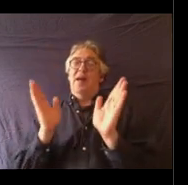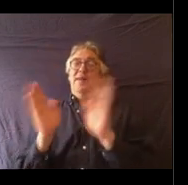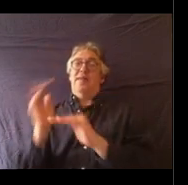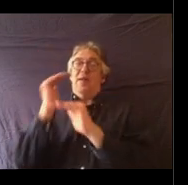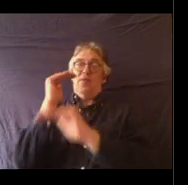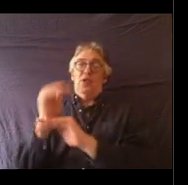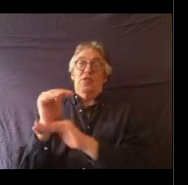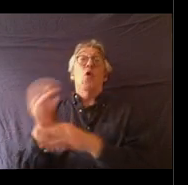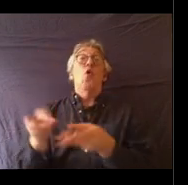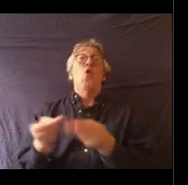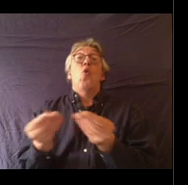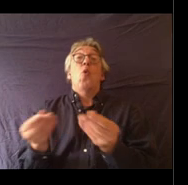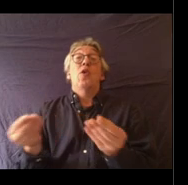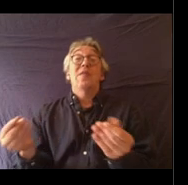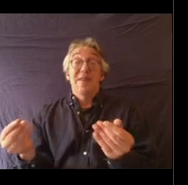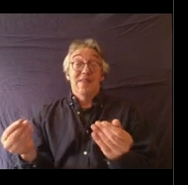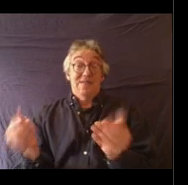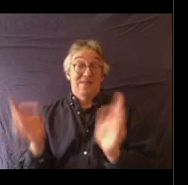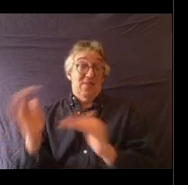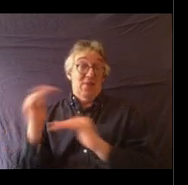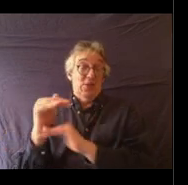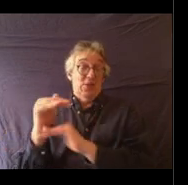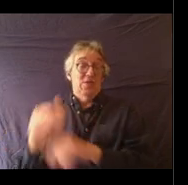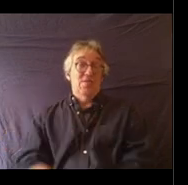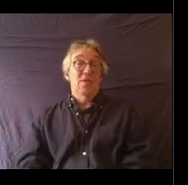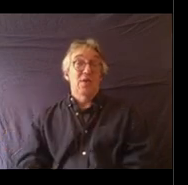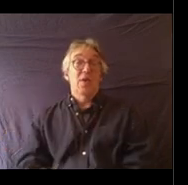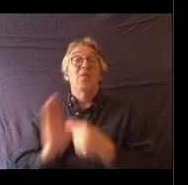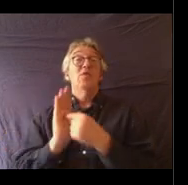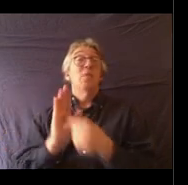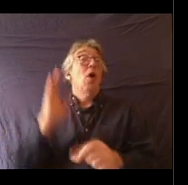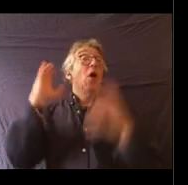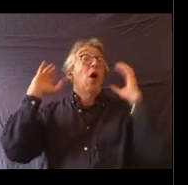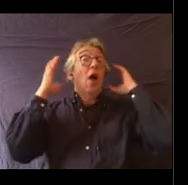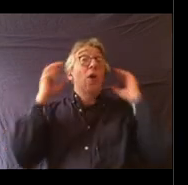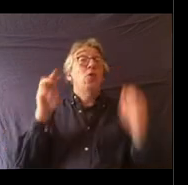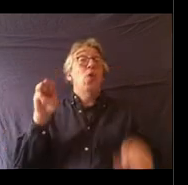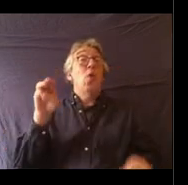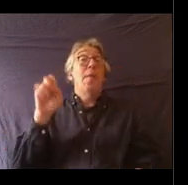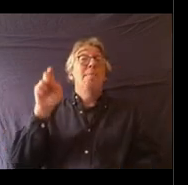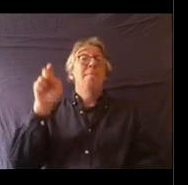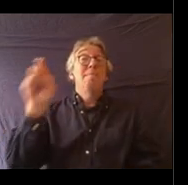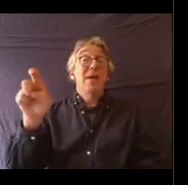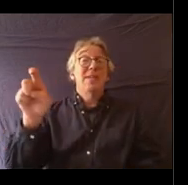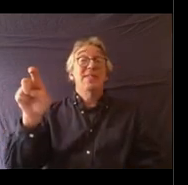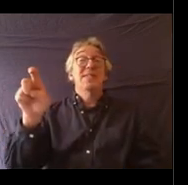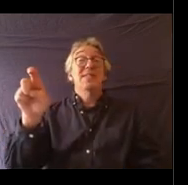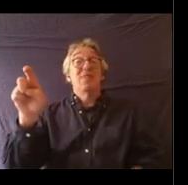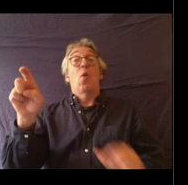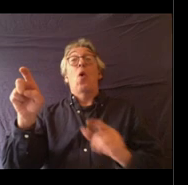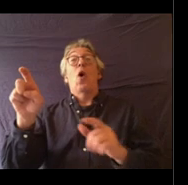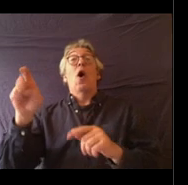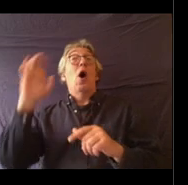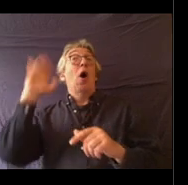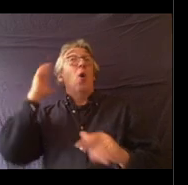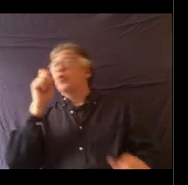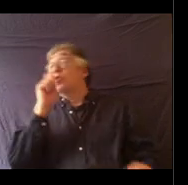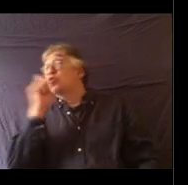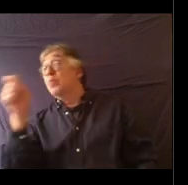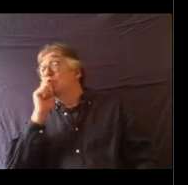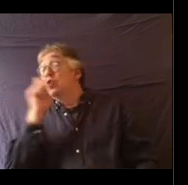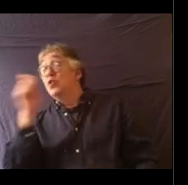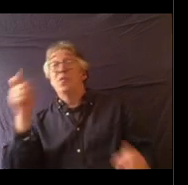quality. So the audio mix, for example, on the audio description and the audio track of the movie, for example, needs to be done